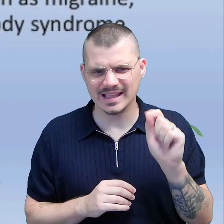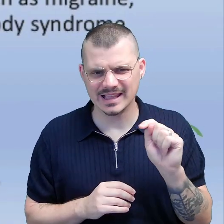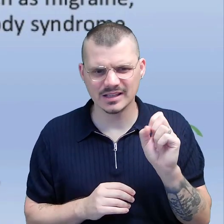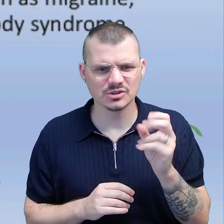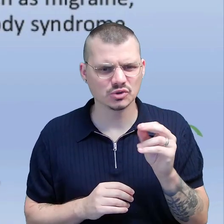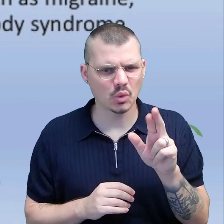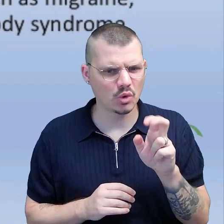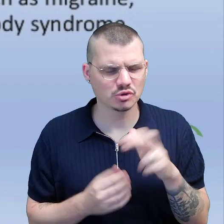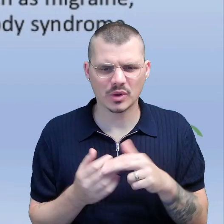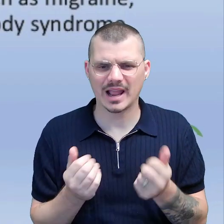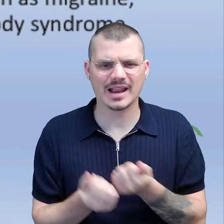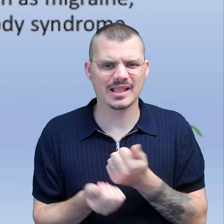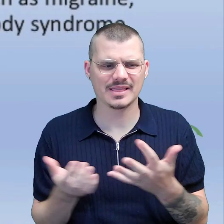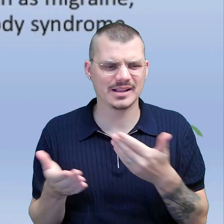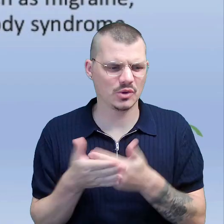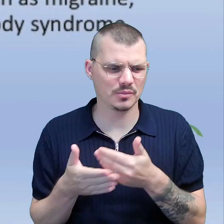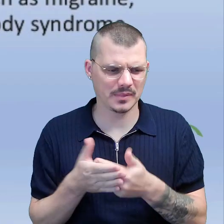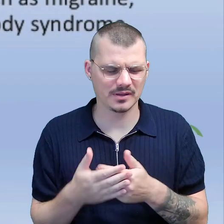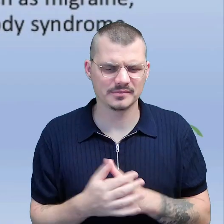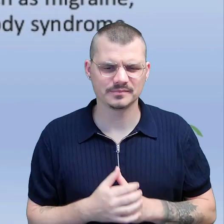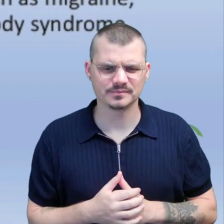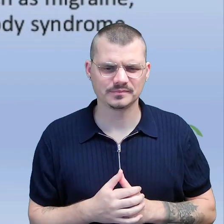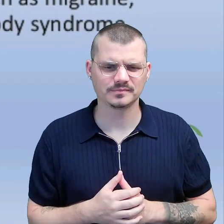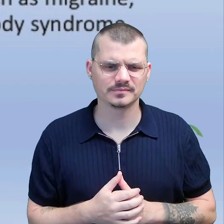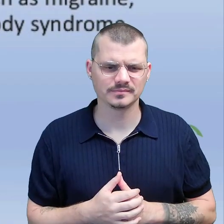no heat source or anything like that nearby.